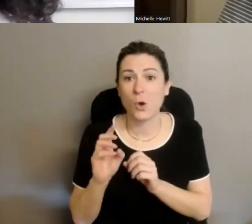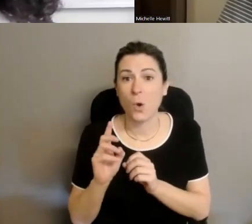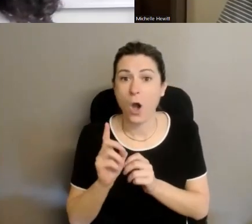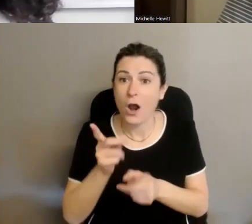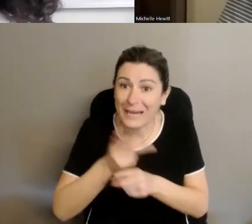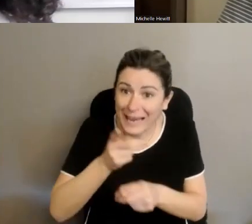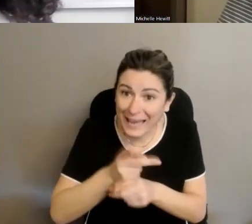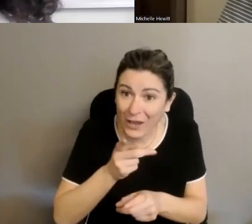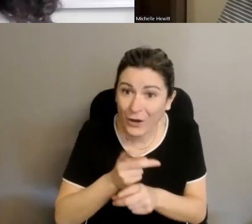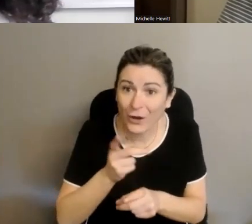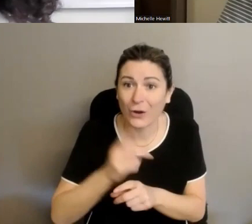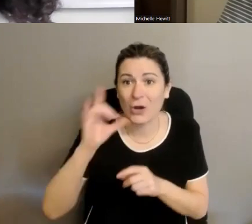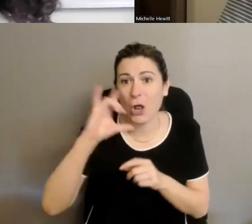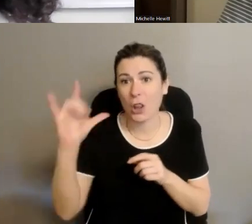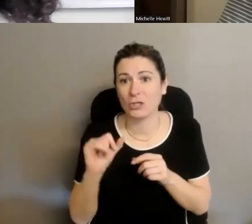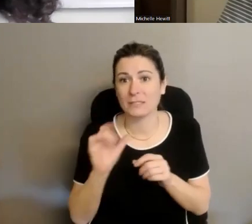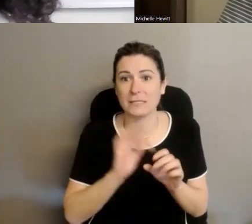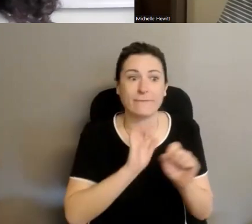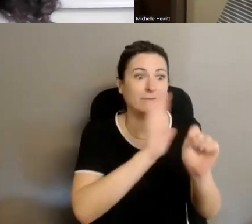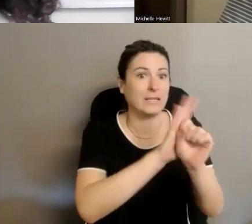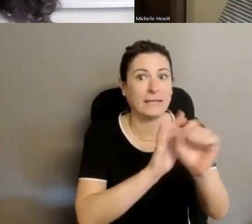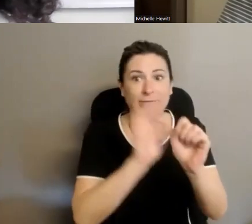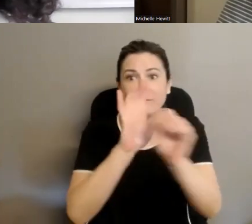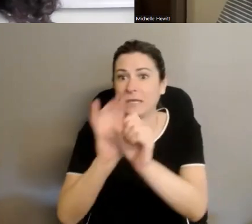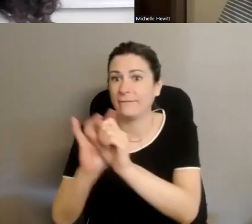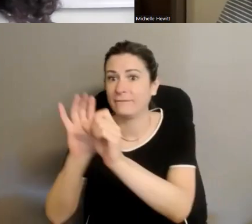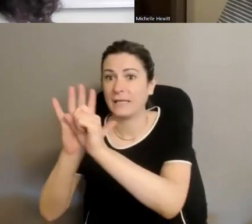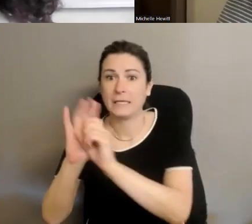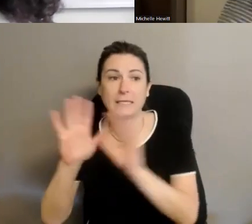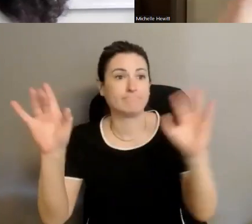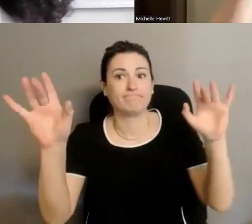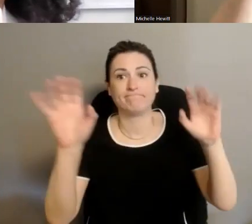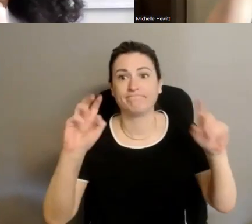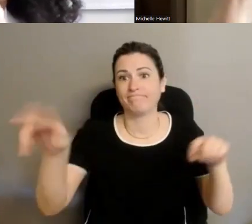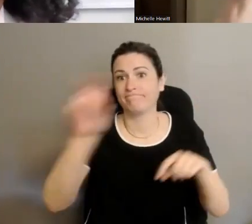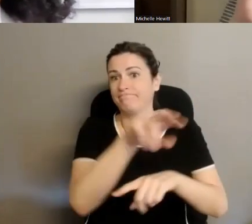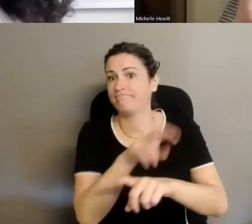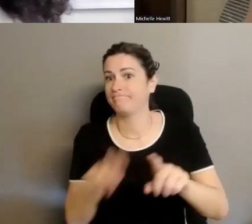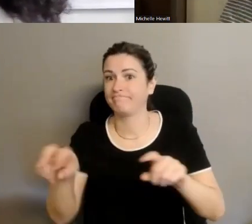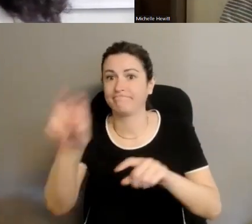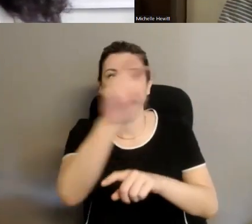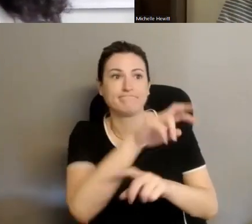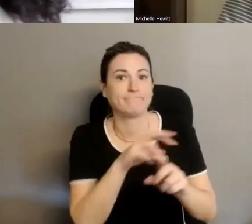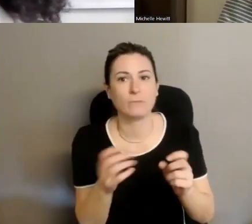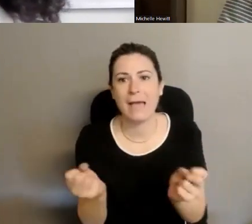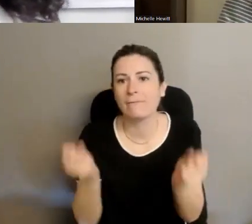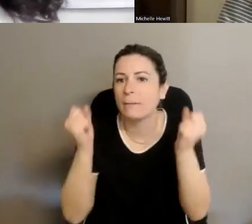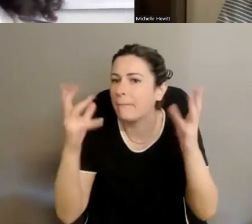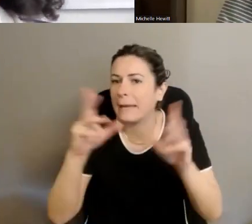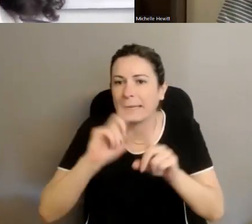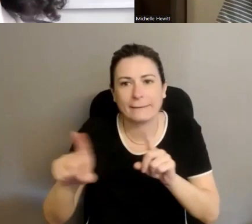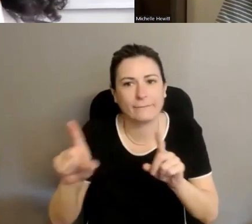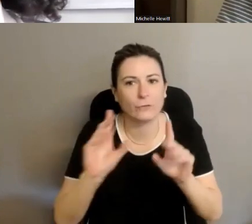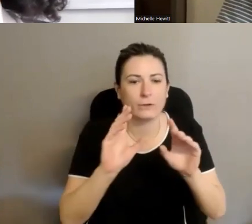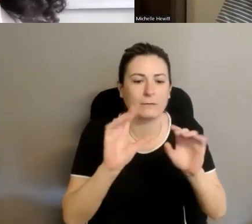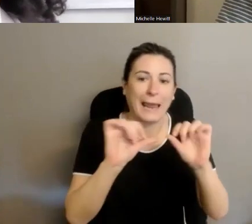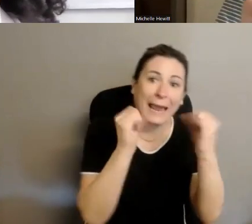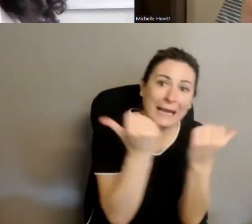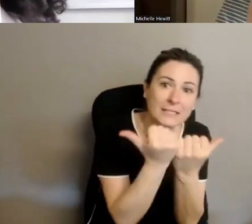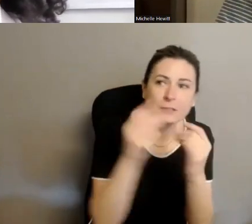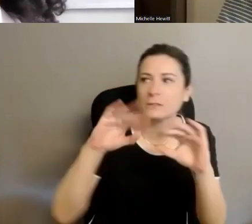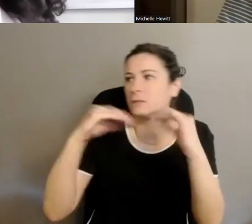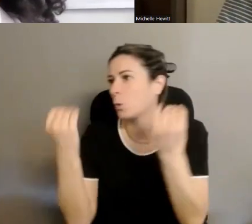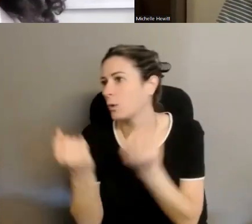together a patchwork of employment opportunities, you know, with multiple employers, which means that they, you